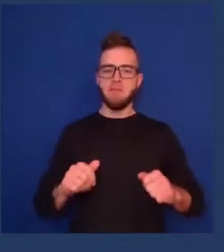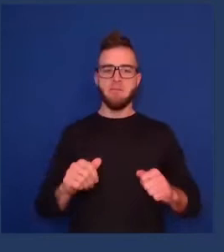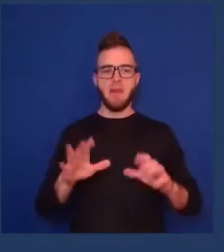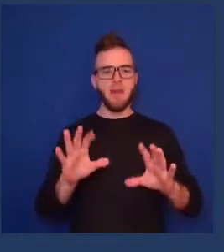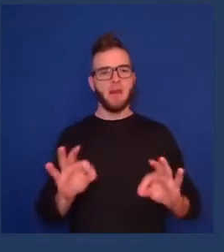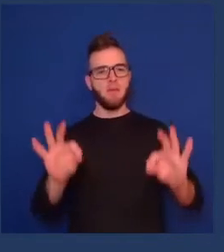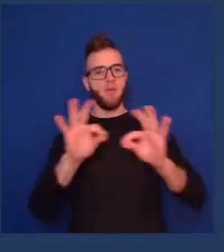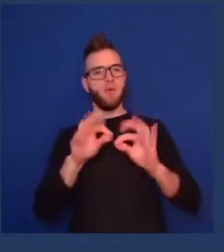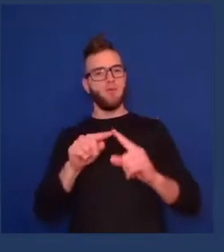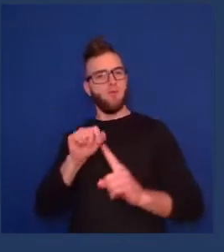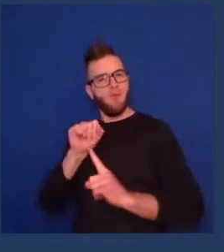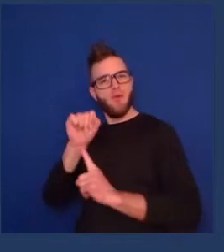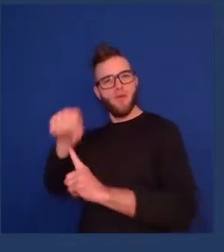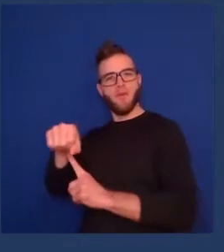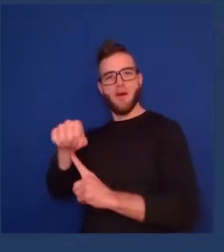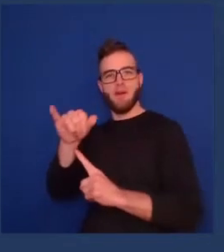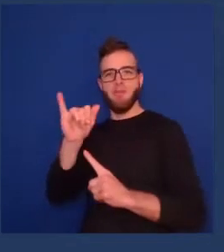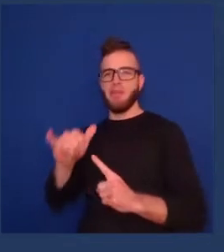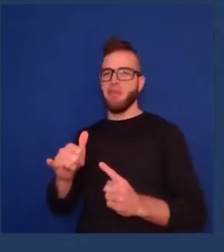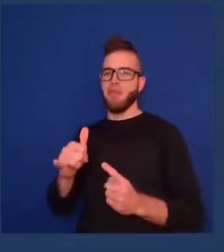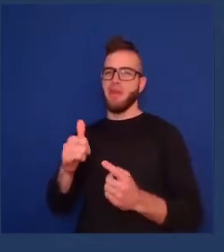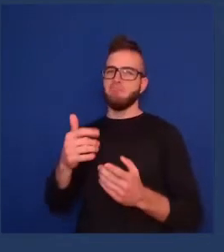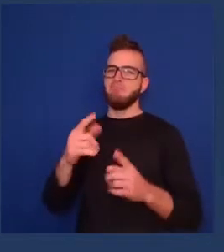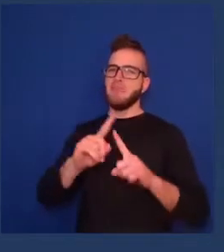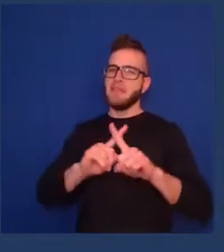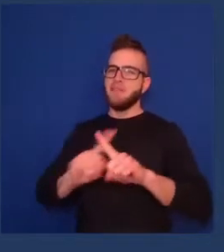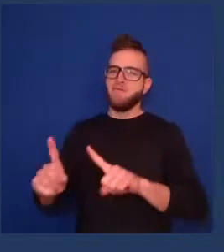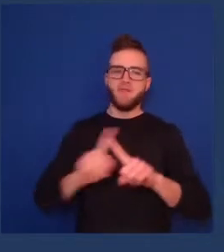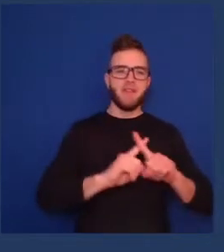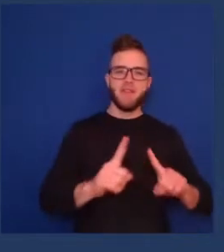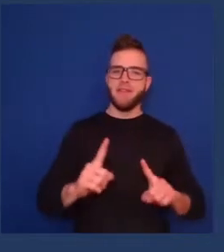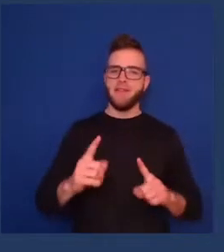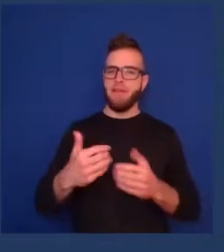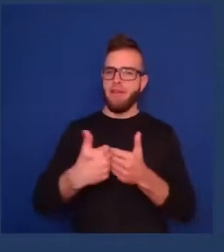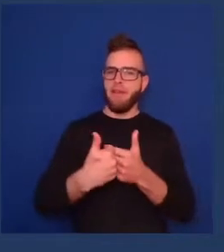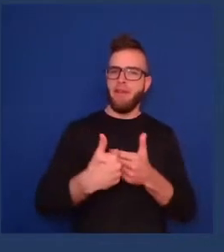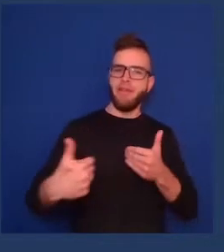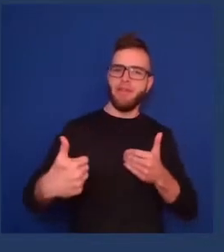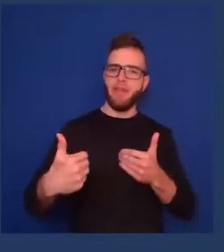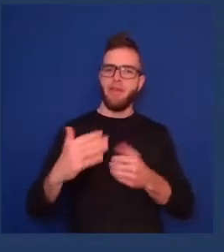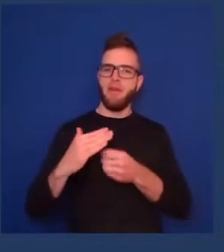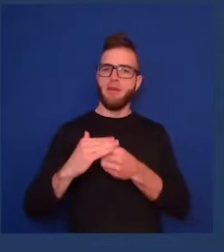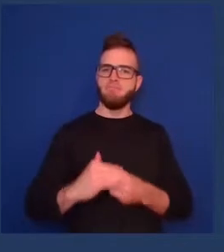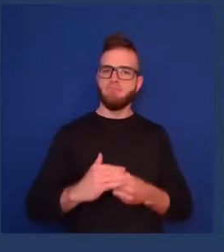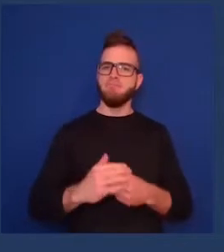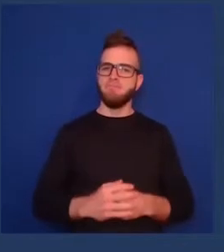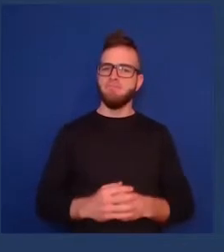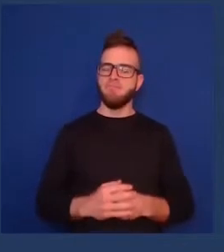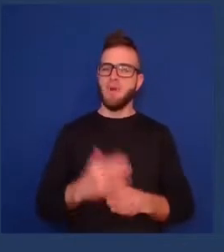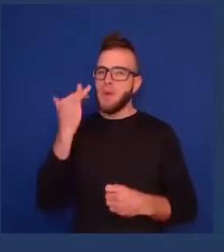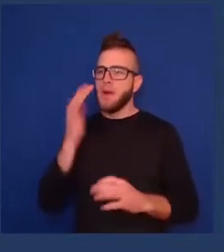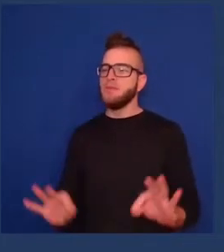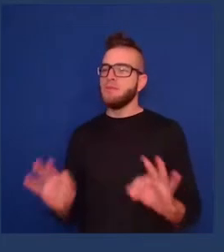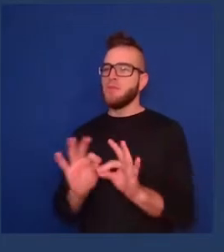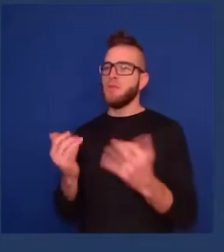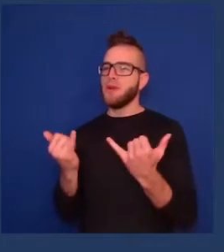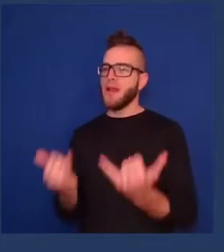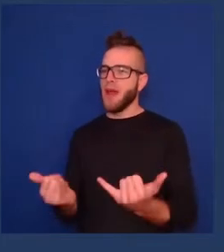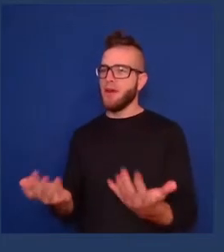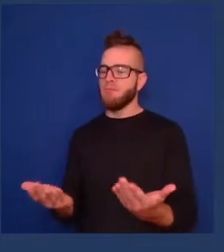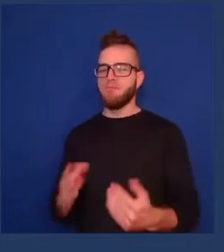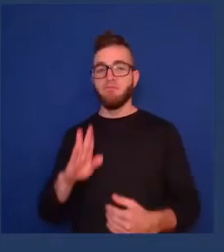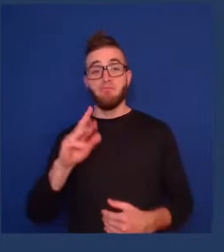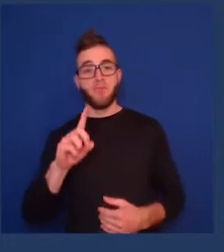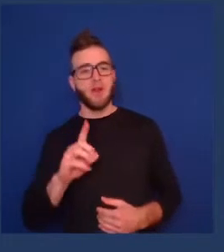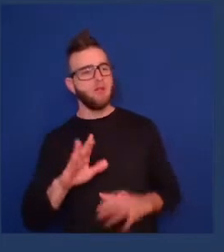the differences and separations that confront the people with all kinds of differences. Why is this important now? Well, it's a great